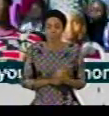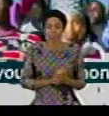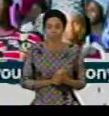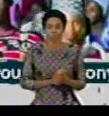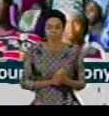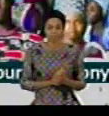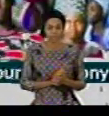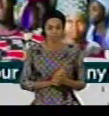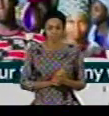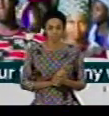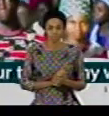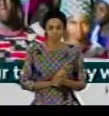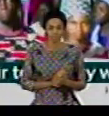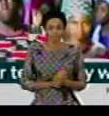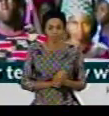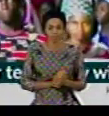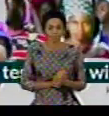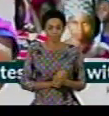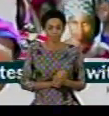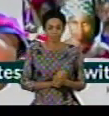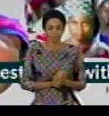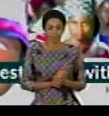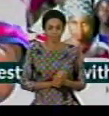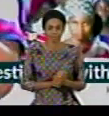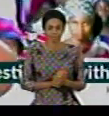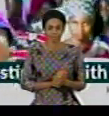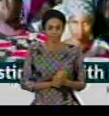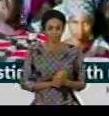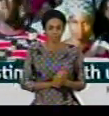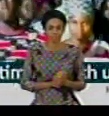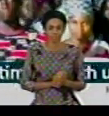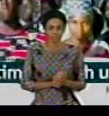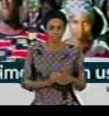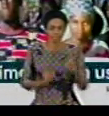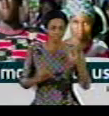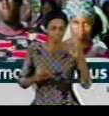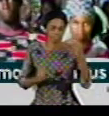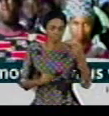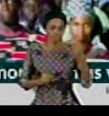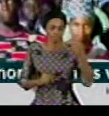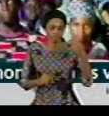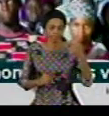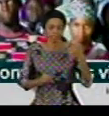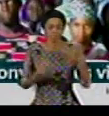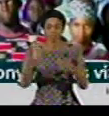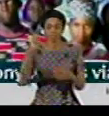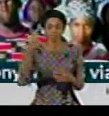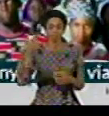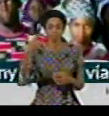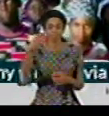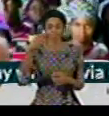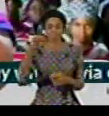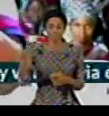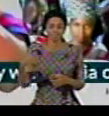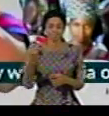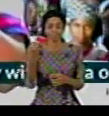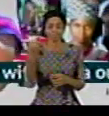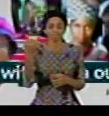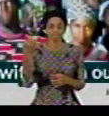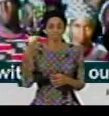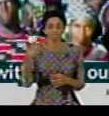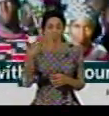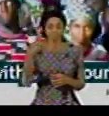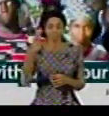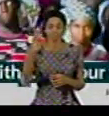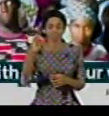I'm living at number 31. I like the Adams Street ago Lagos praise the Lord by the special